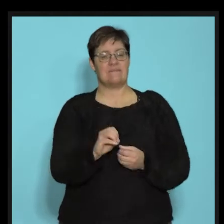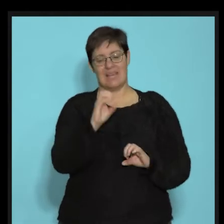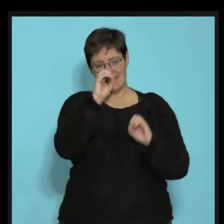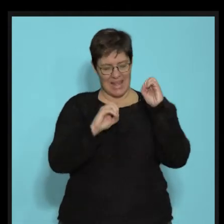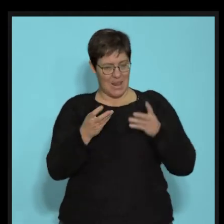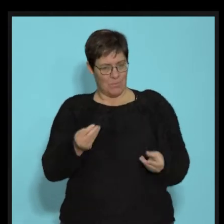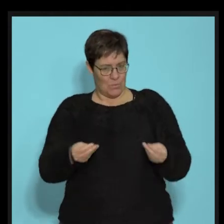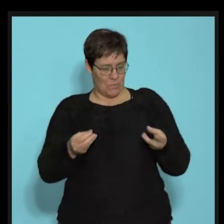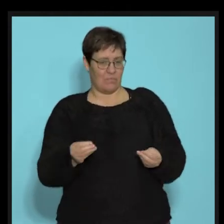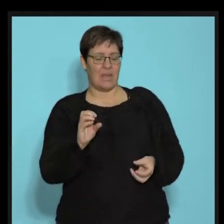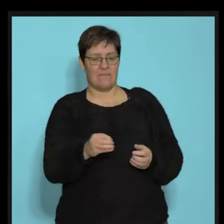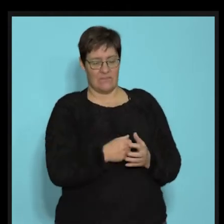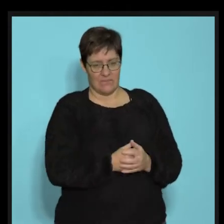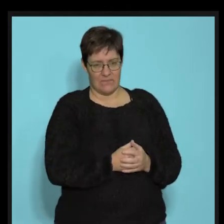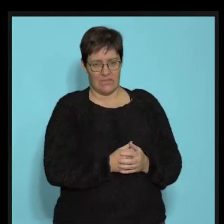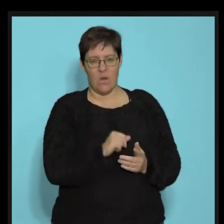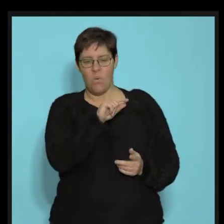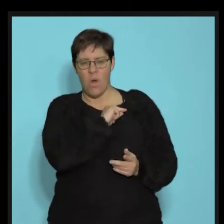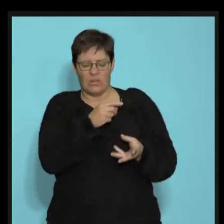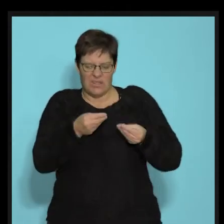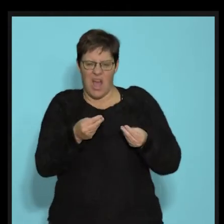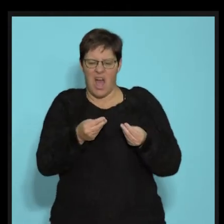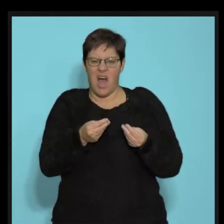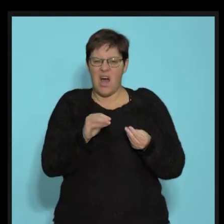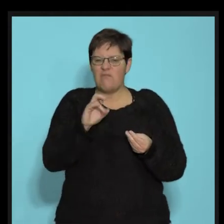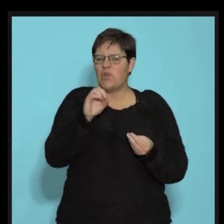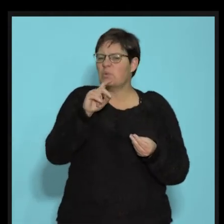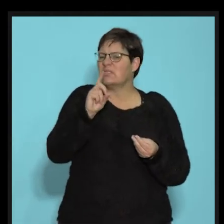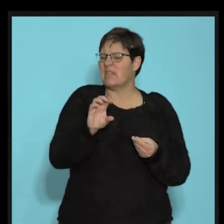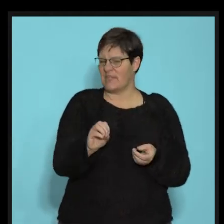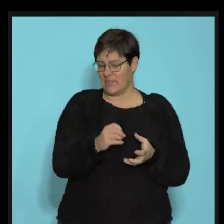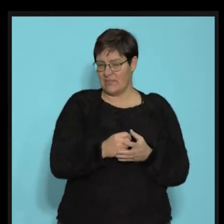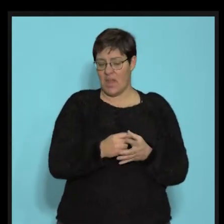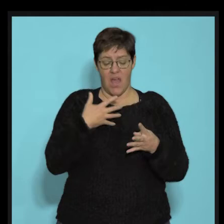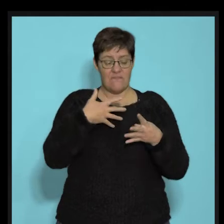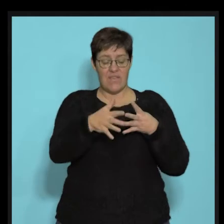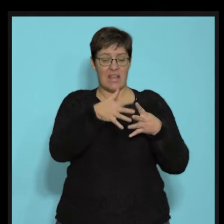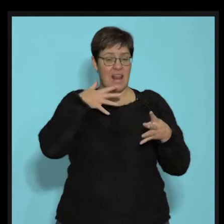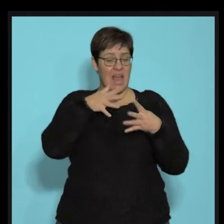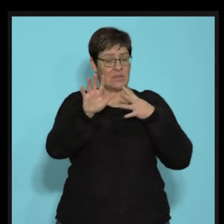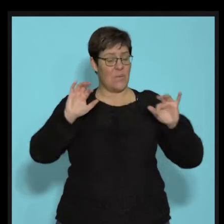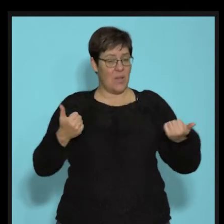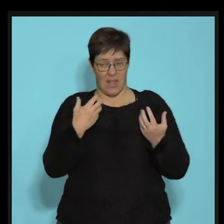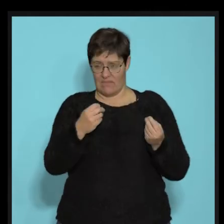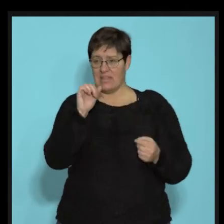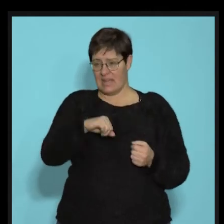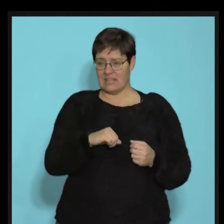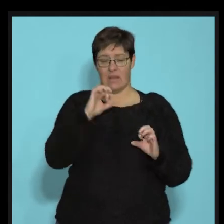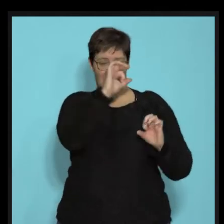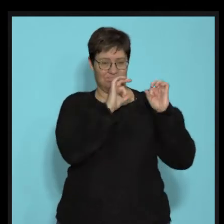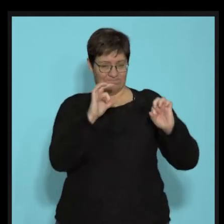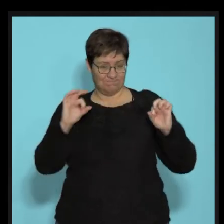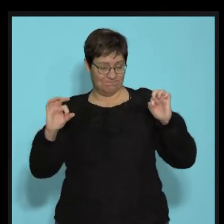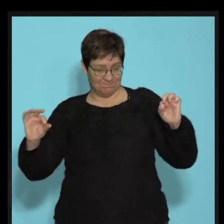Yes, they're bathed in like a tissue fluid. Well ventilated. Yes, what do we have? We have spiracles.